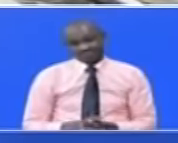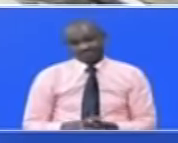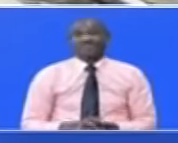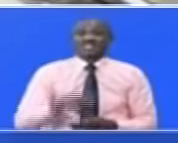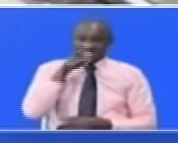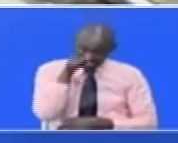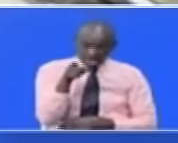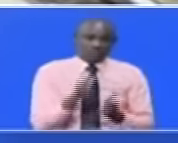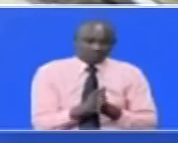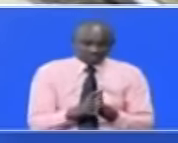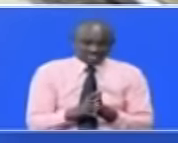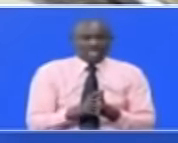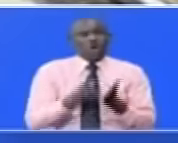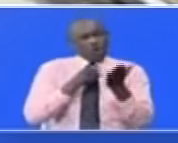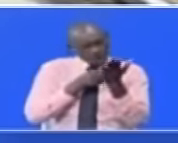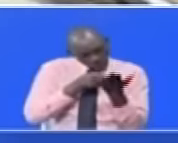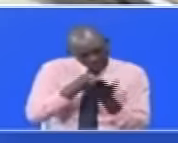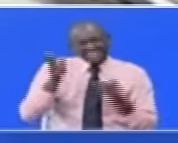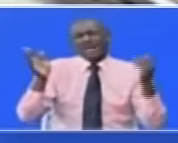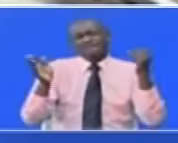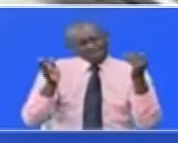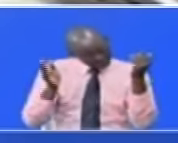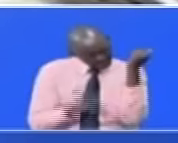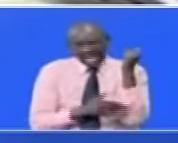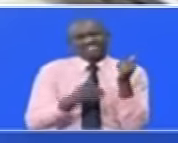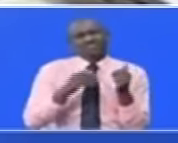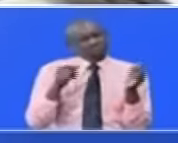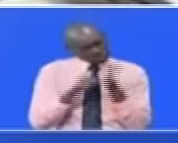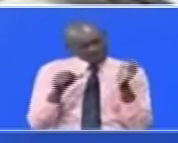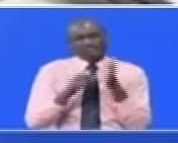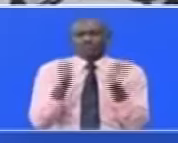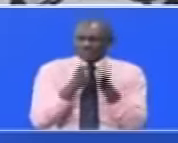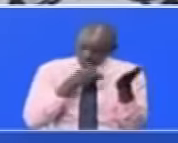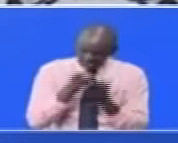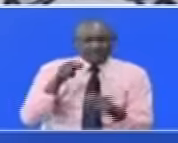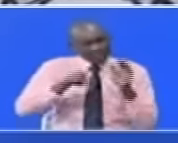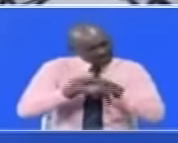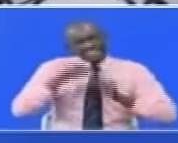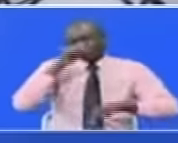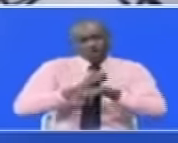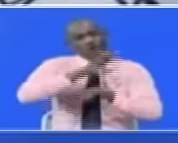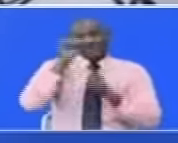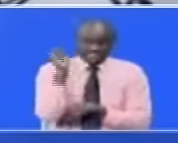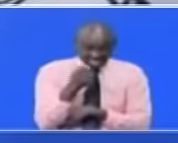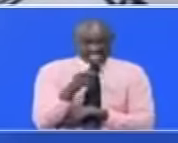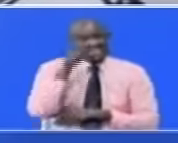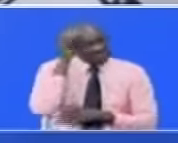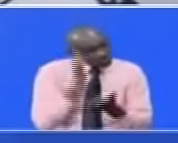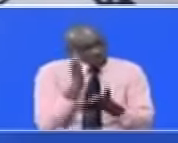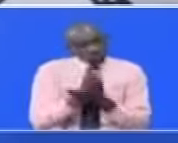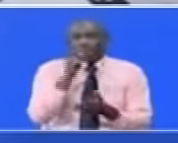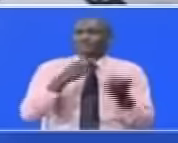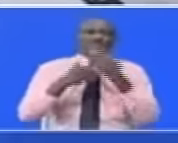That intellectual dishonesty has found its way to the young minds among primary schools across the country has now more than